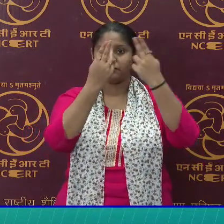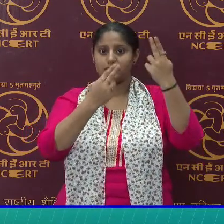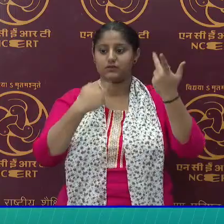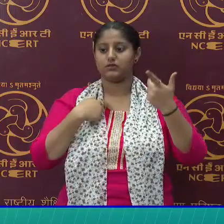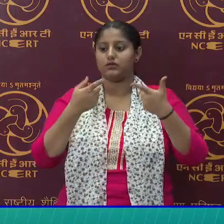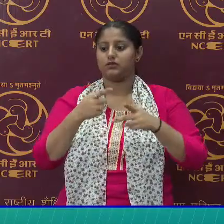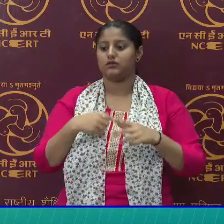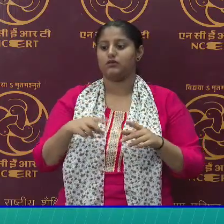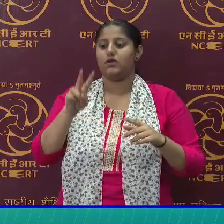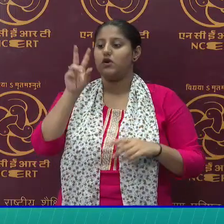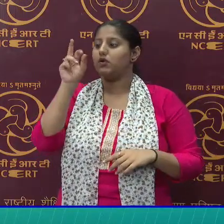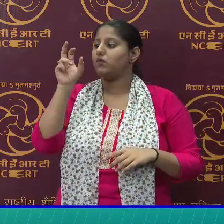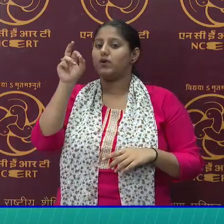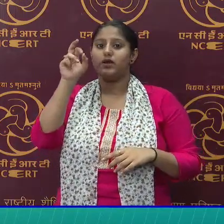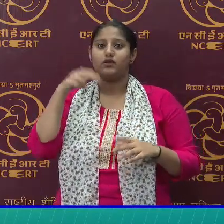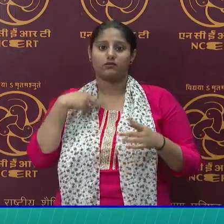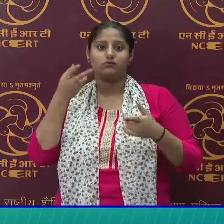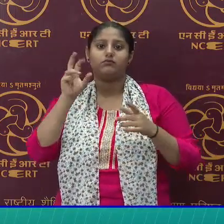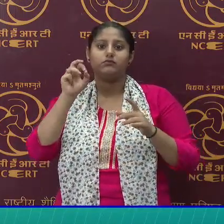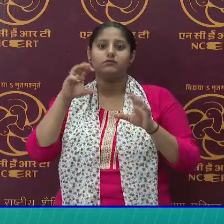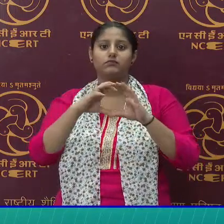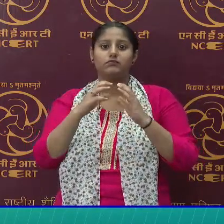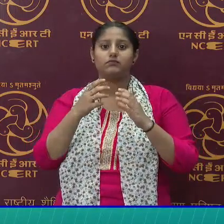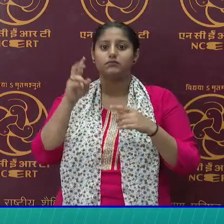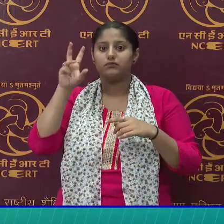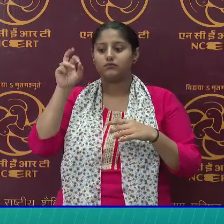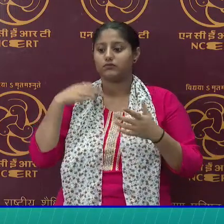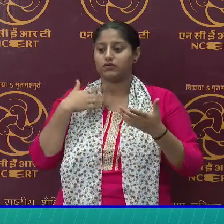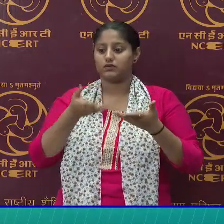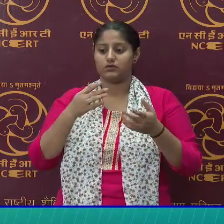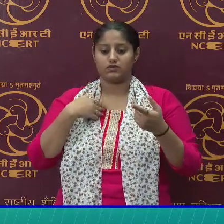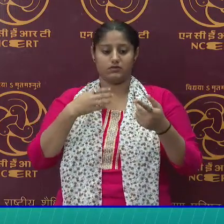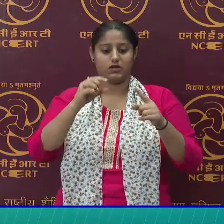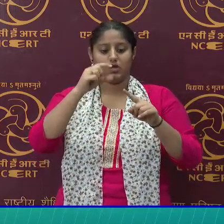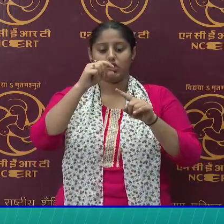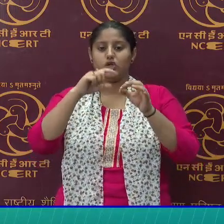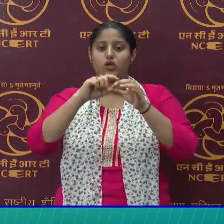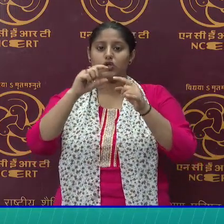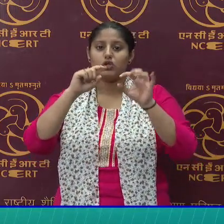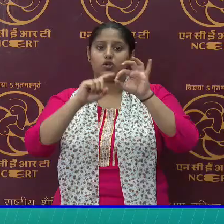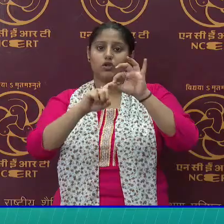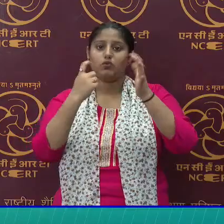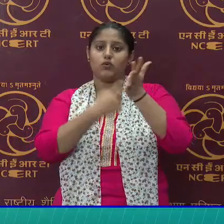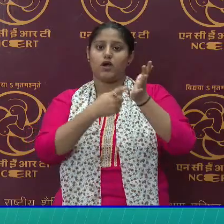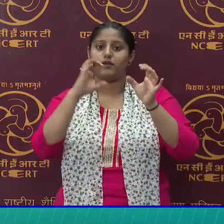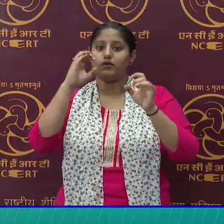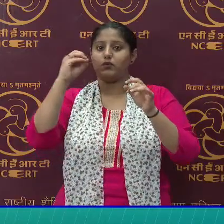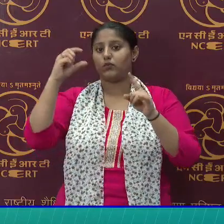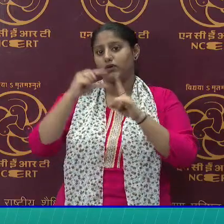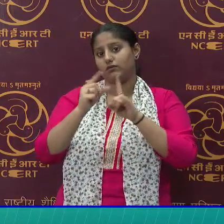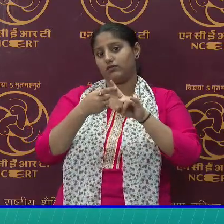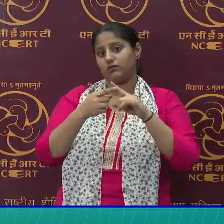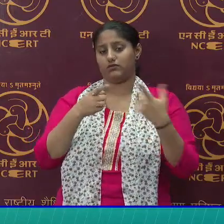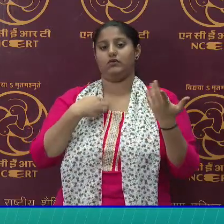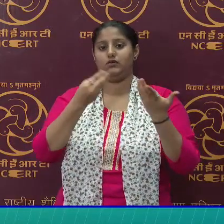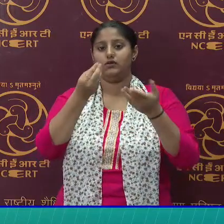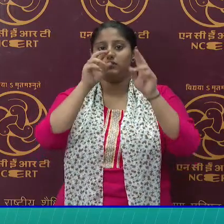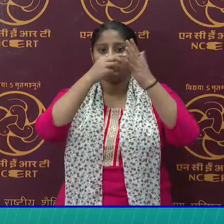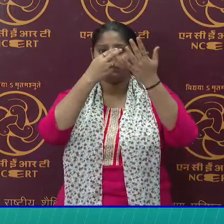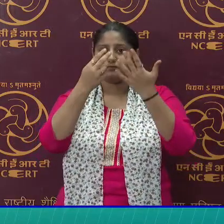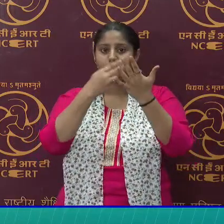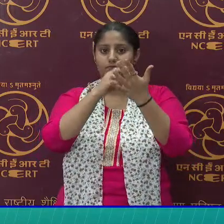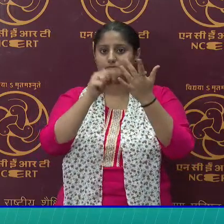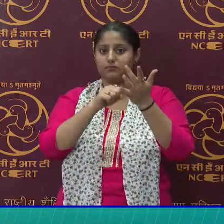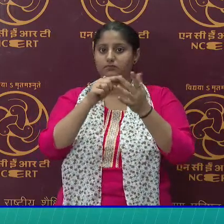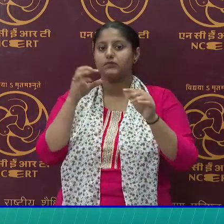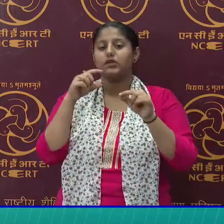A 20th century book perhaps would not have a QR code which is in some of these lessons. So And if you want me to... what is